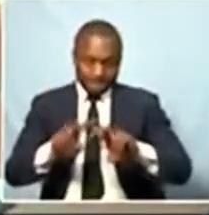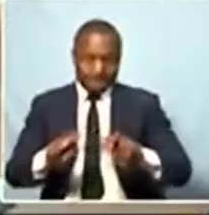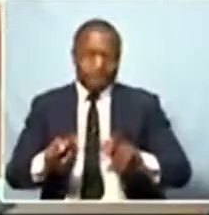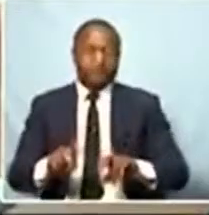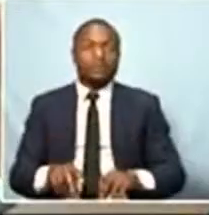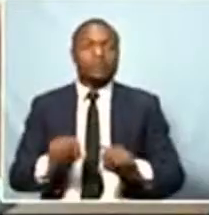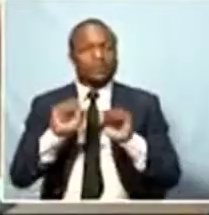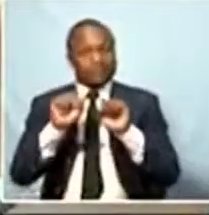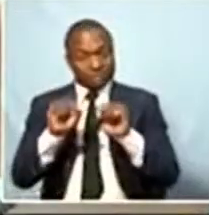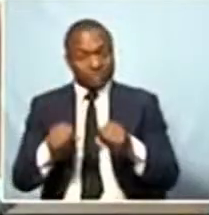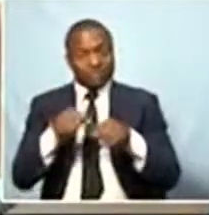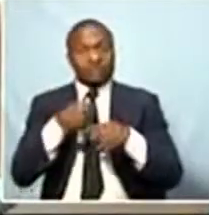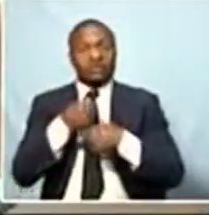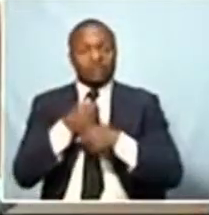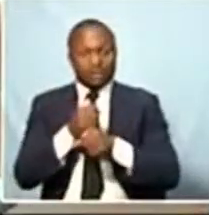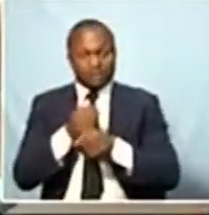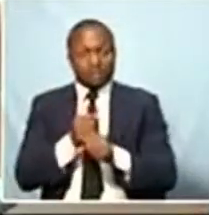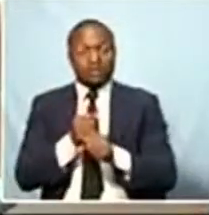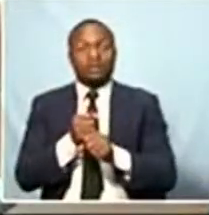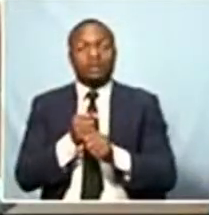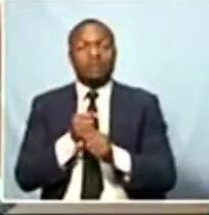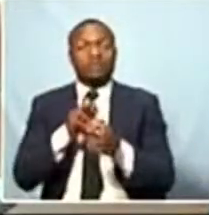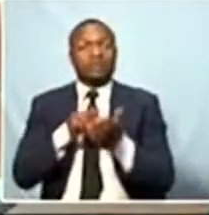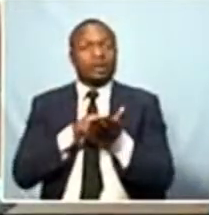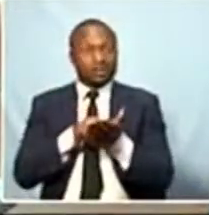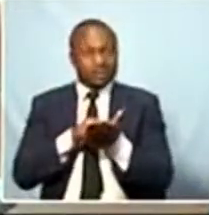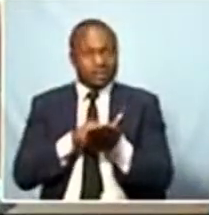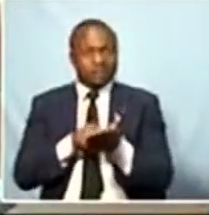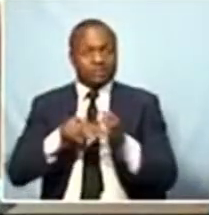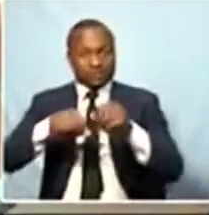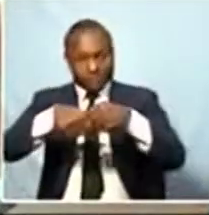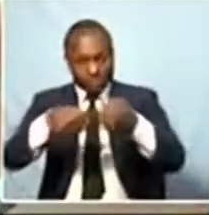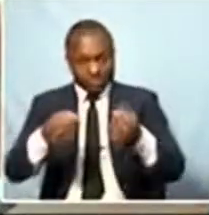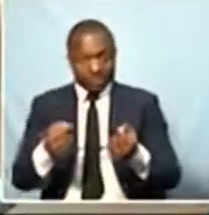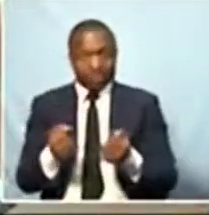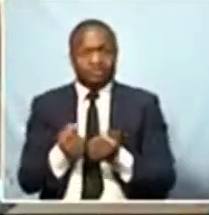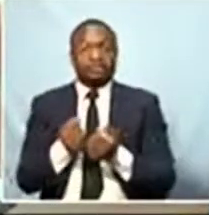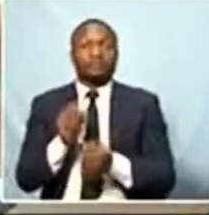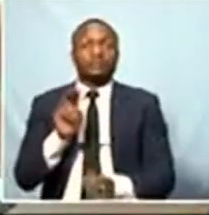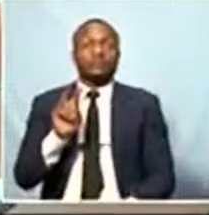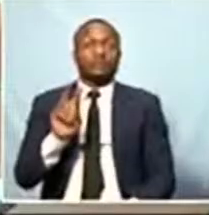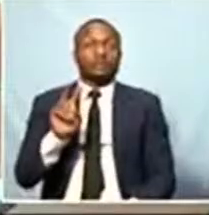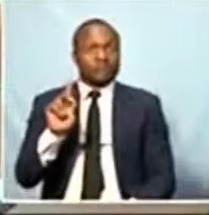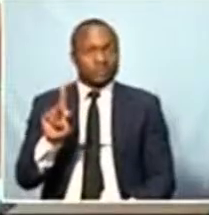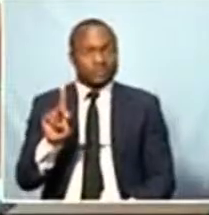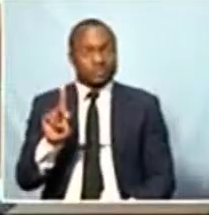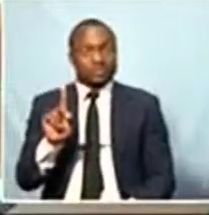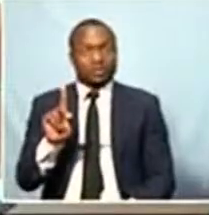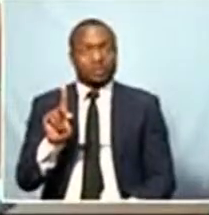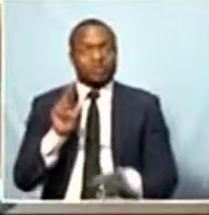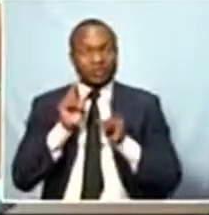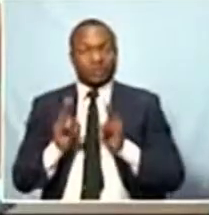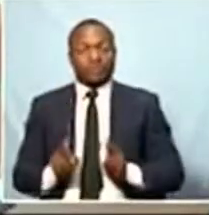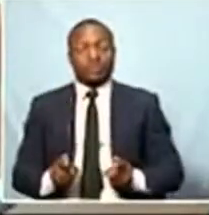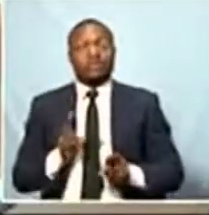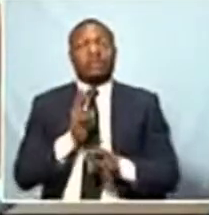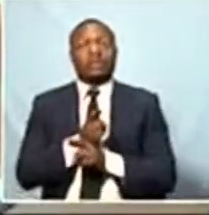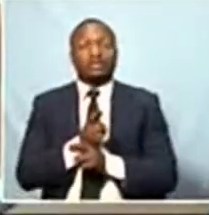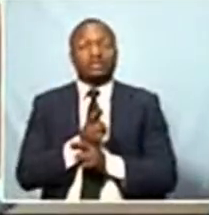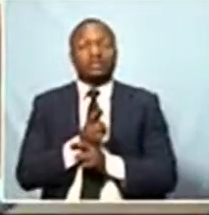we may make recommendations pursuant to Section 21 of our Act, of the Human Rights Commission Act that Parliament gave to